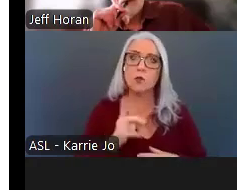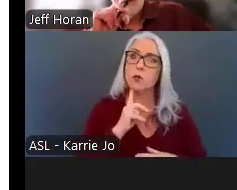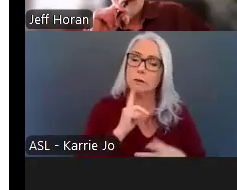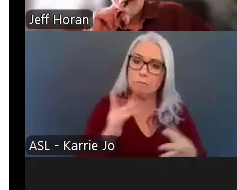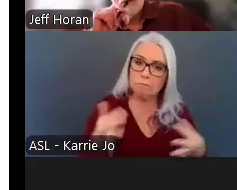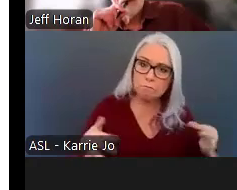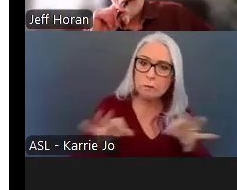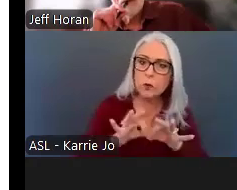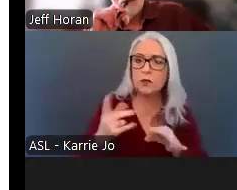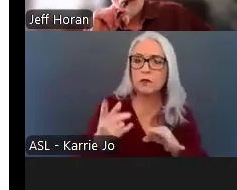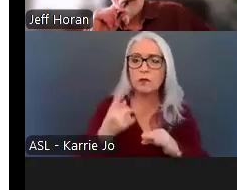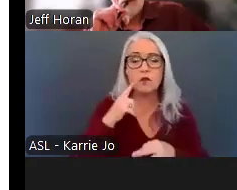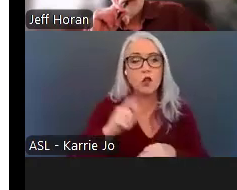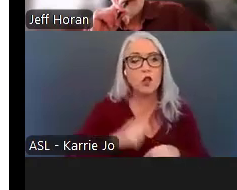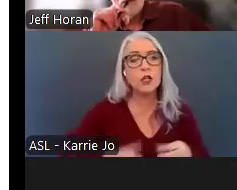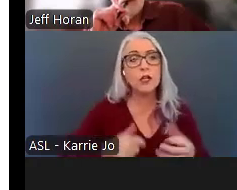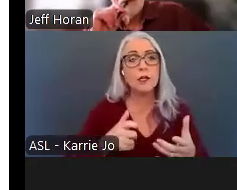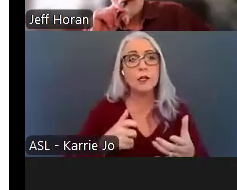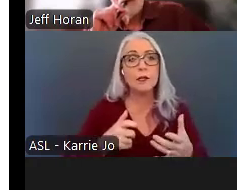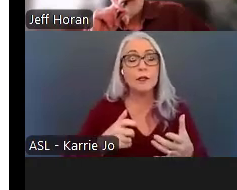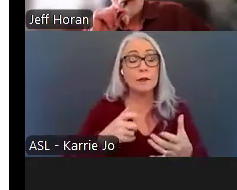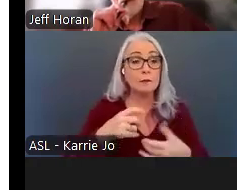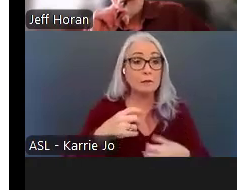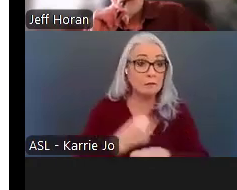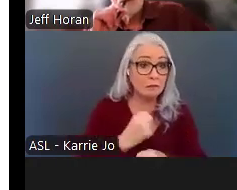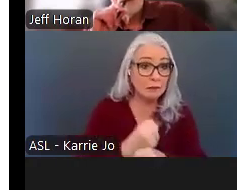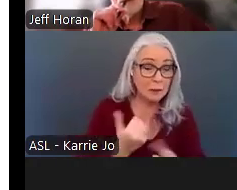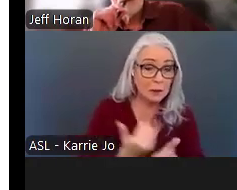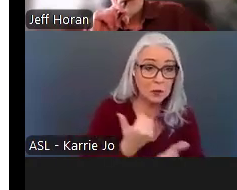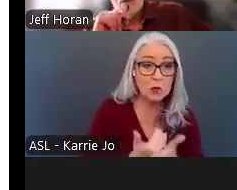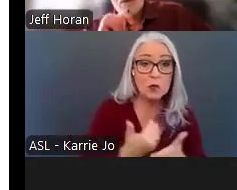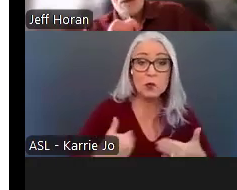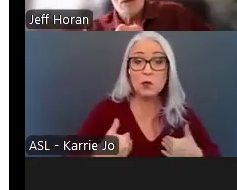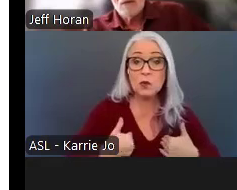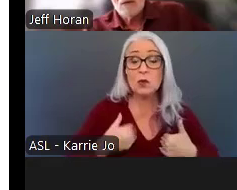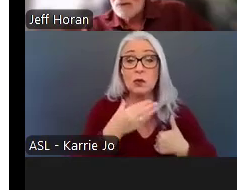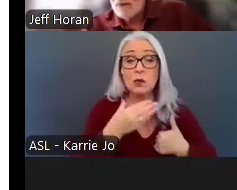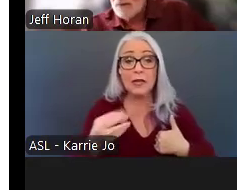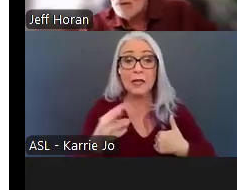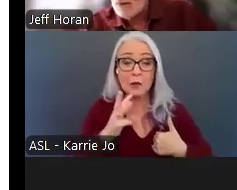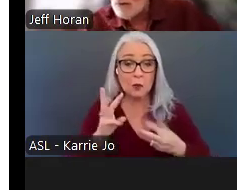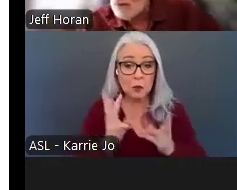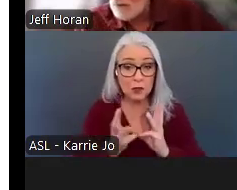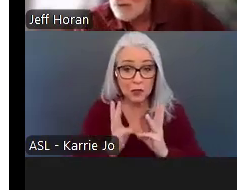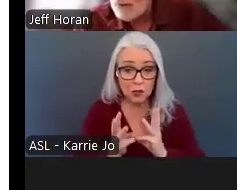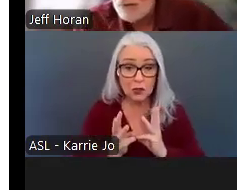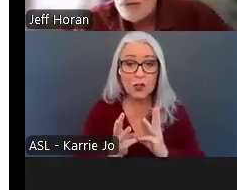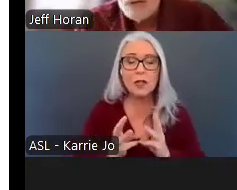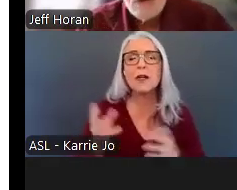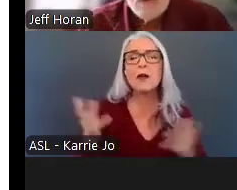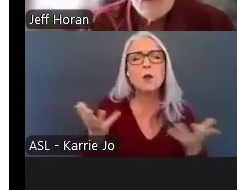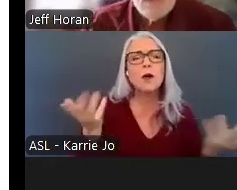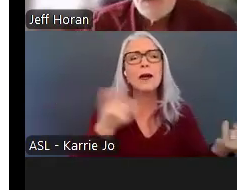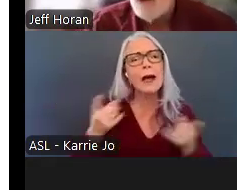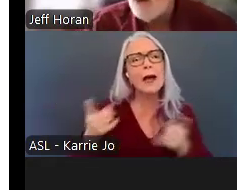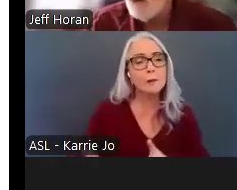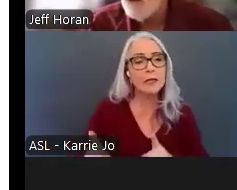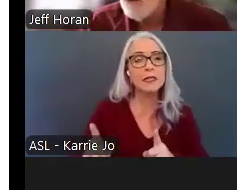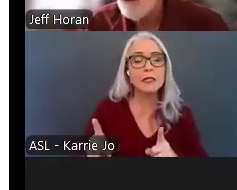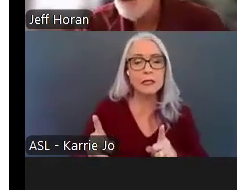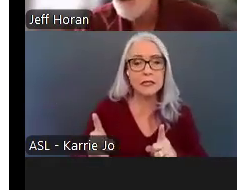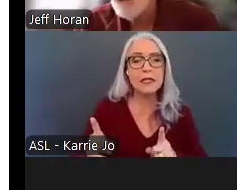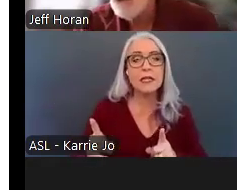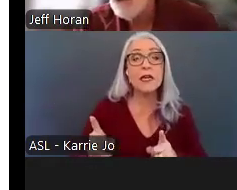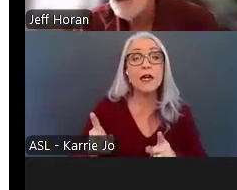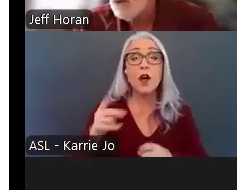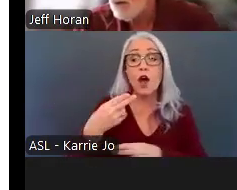affecting their breeding ability, their movement, overwintering, and what we do in terms of harvest methods